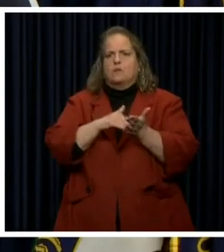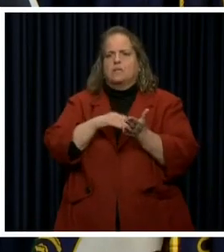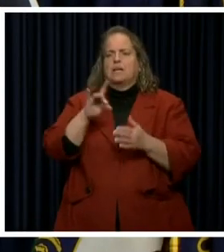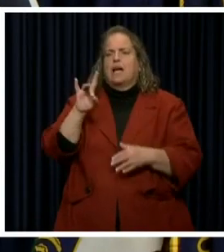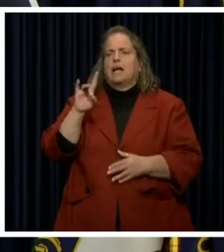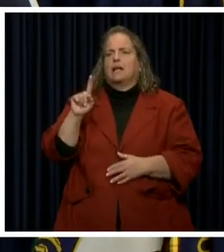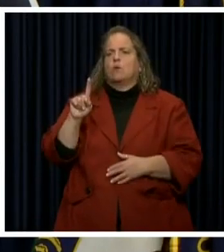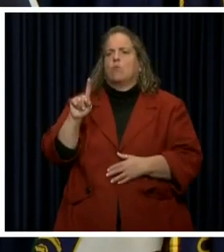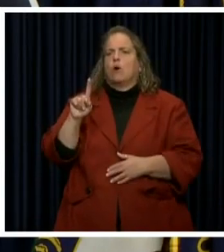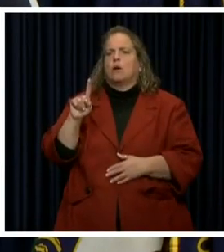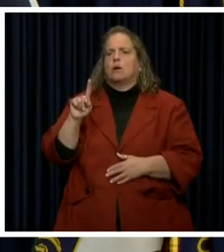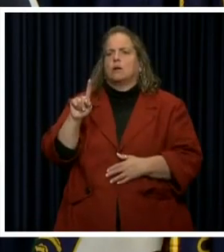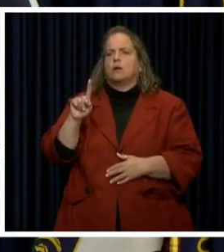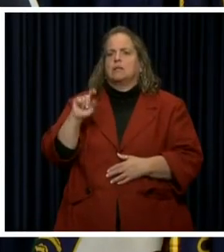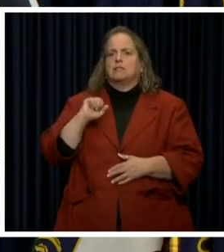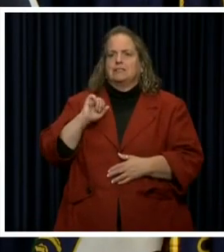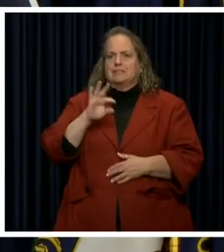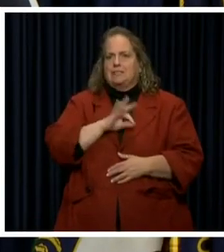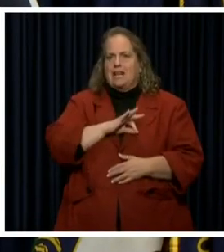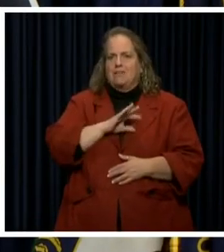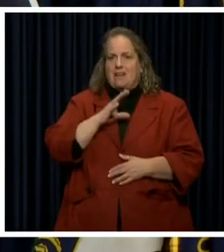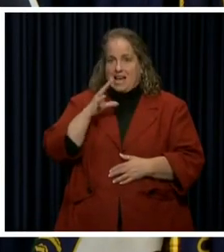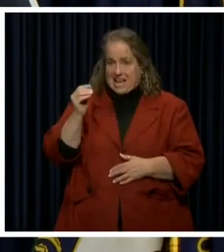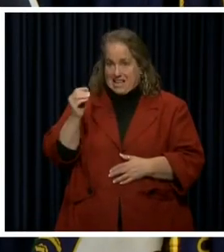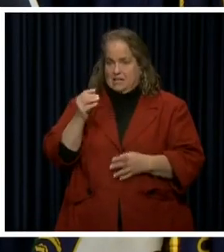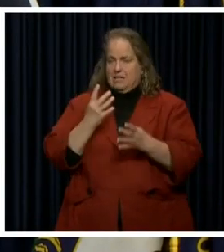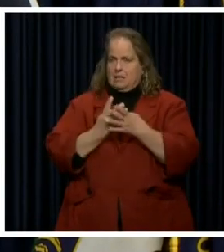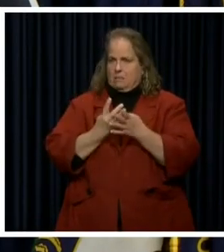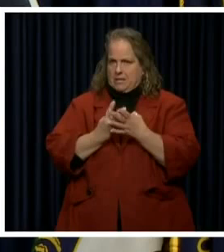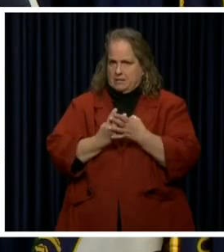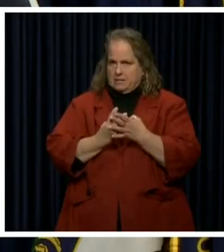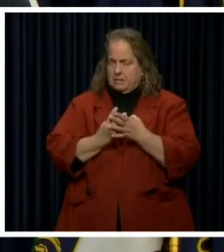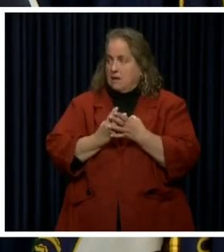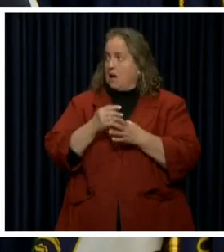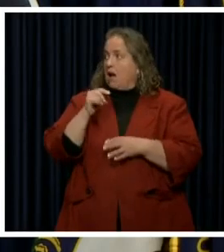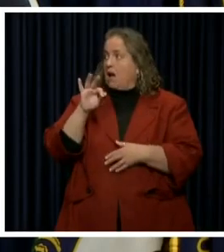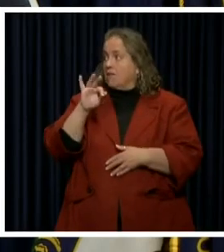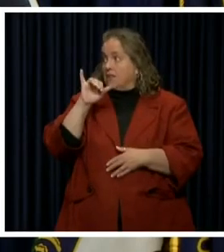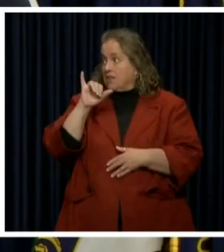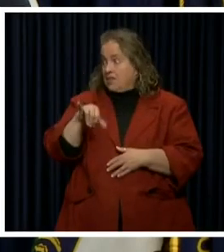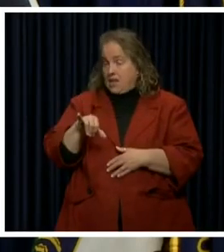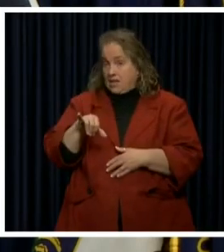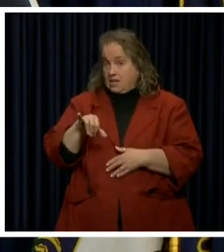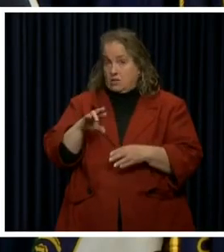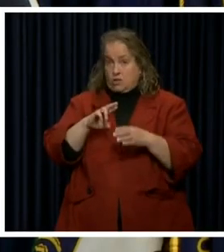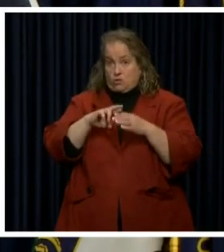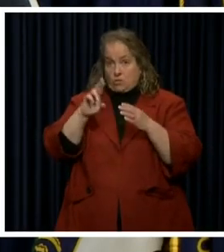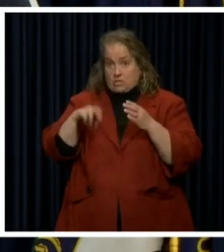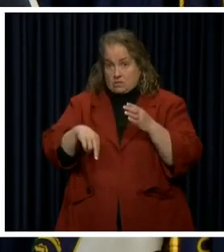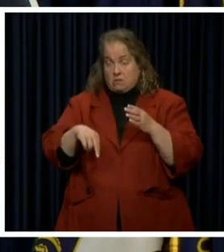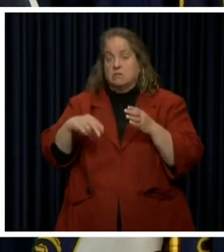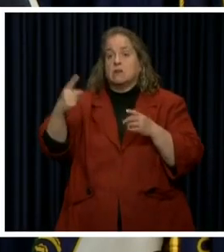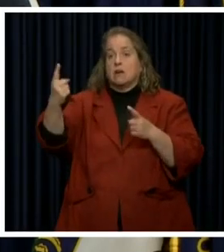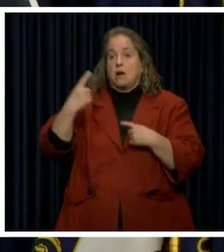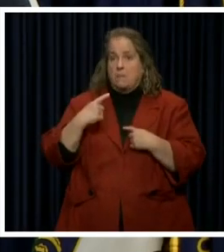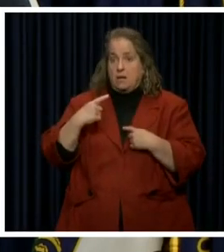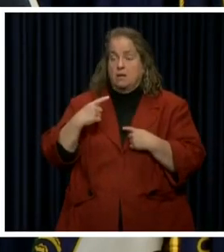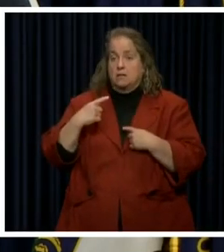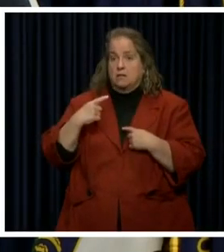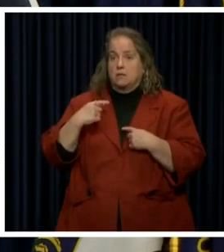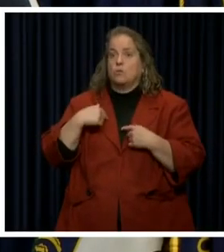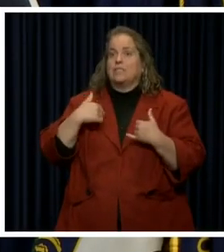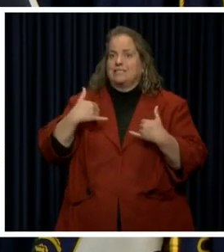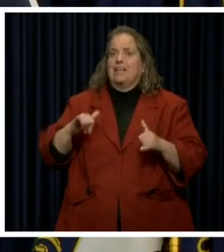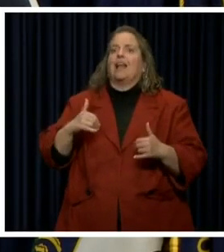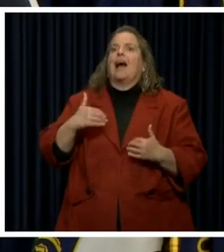1,081 staff and inmates. Of that, the results that have come back show we still